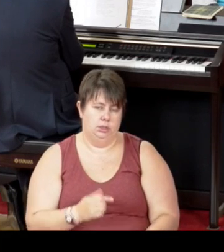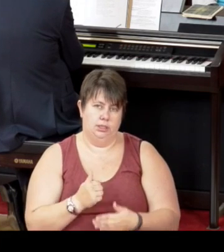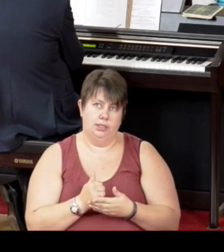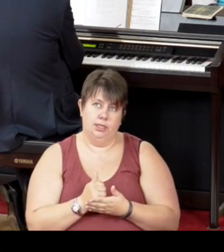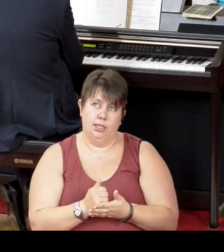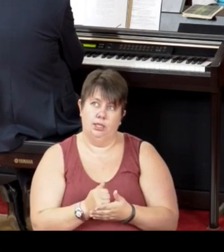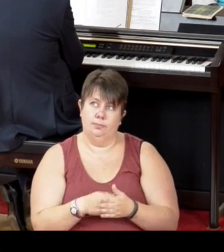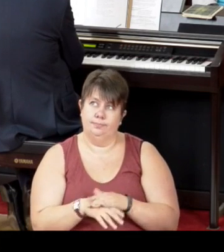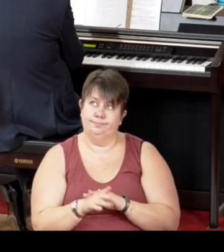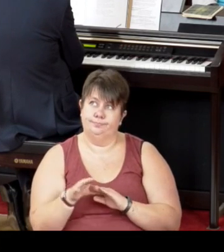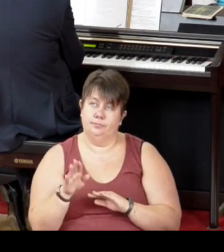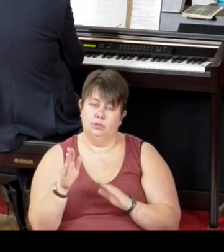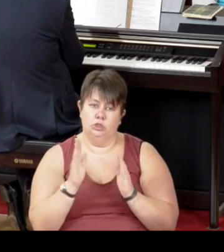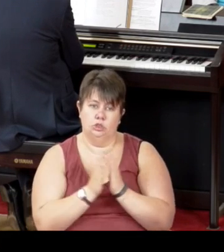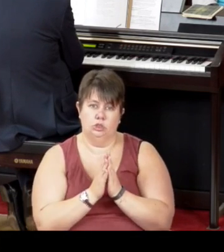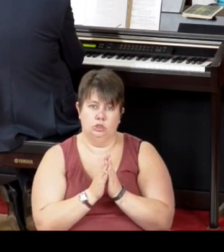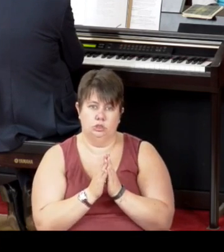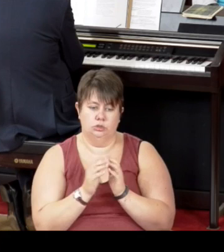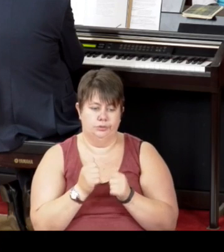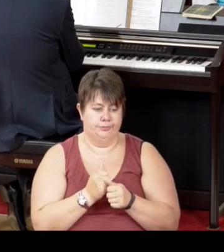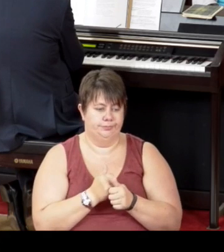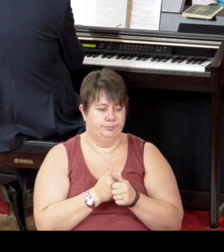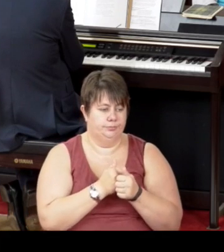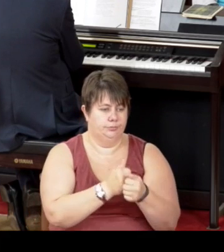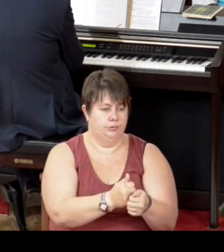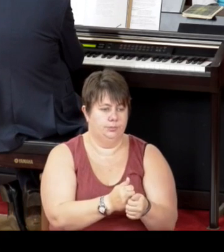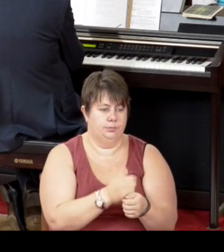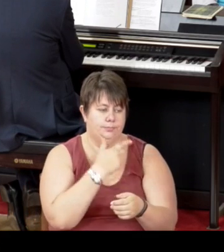church to support them.